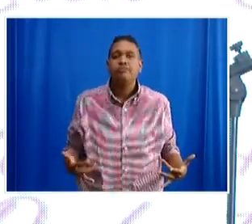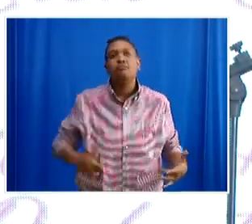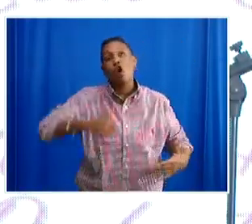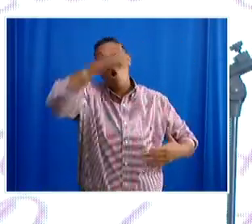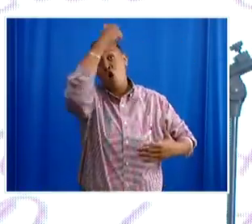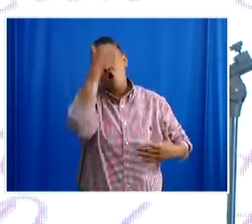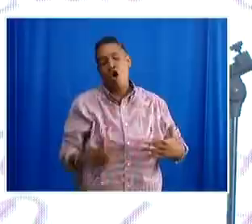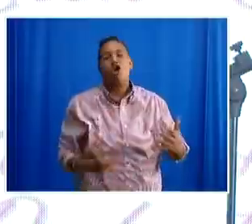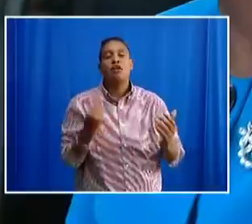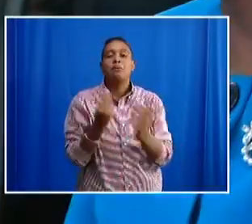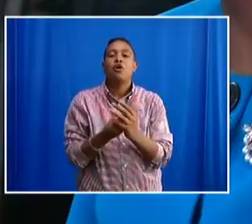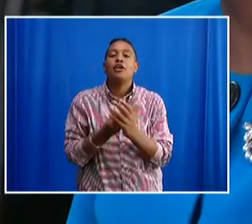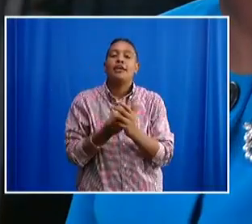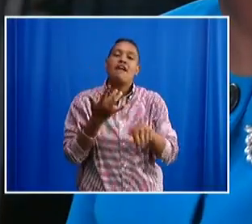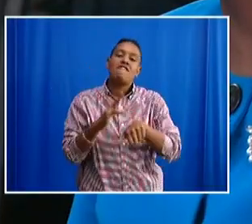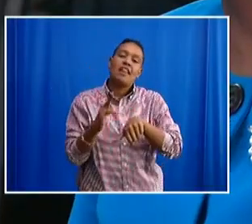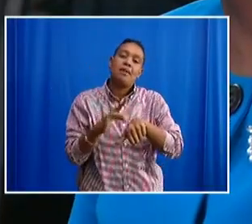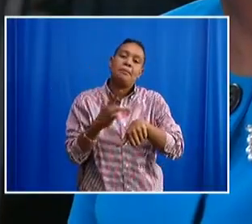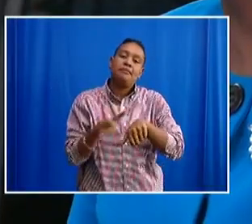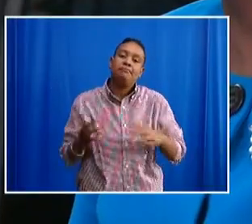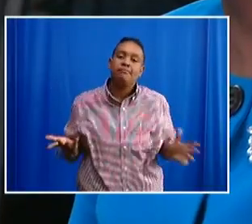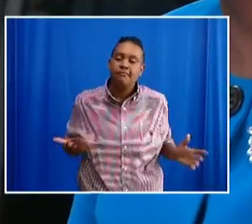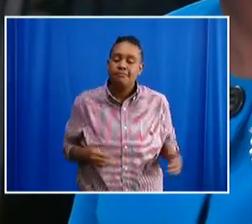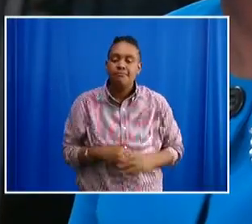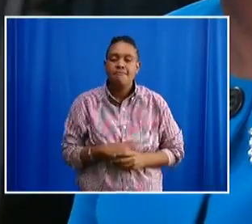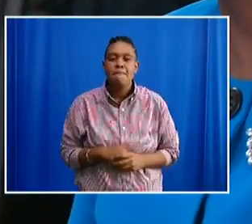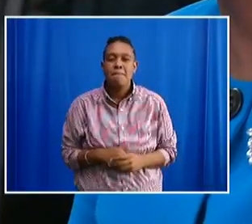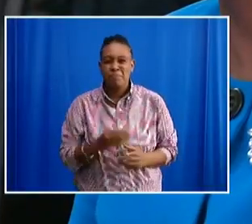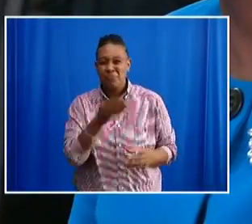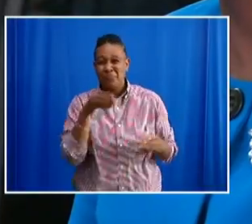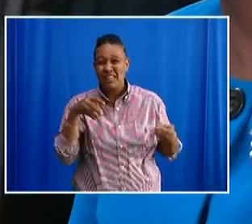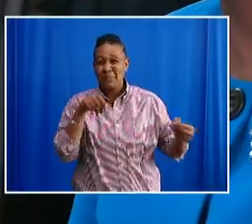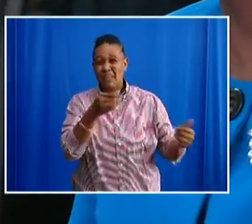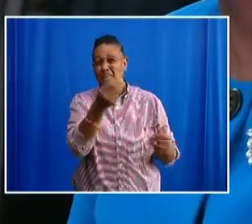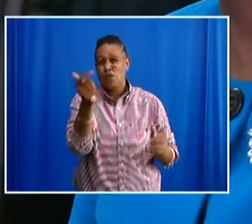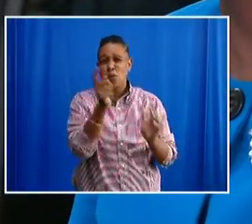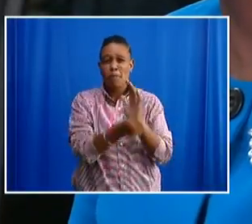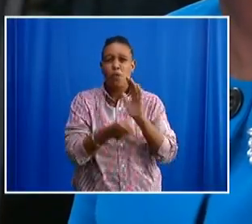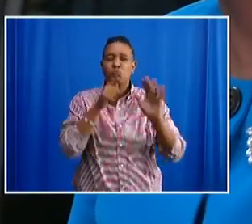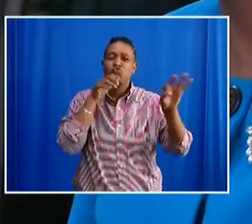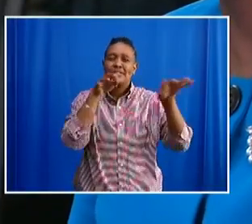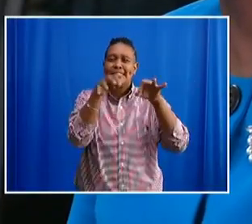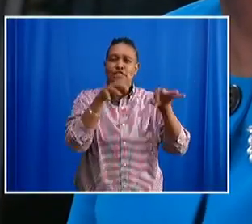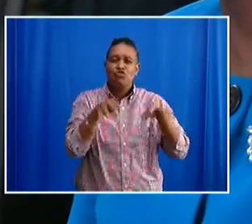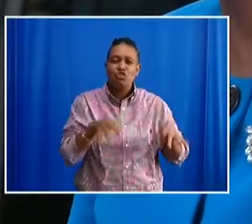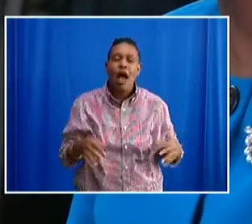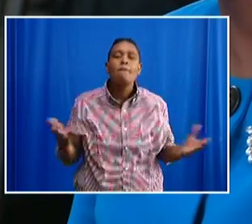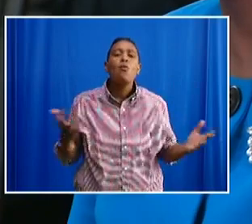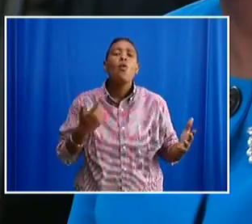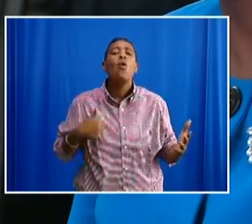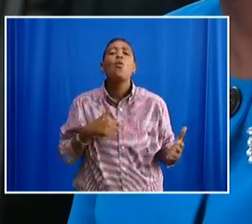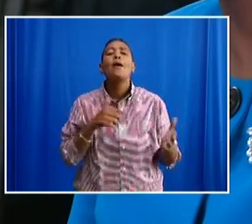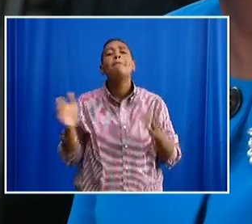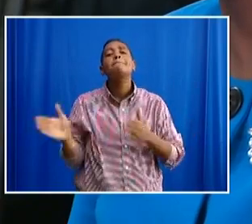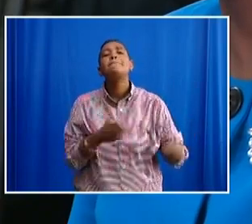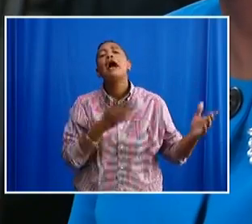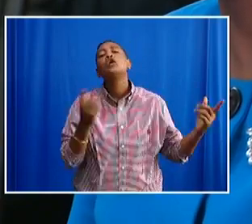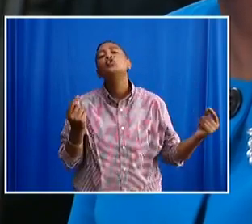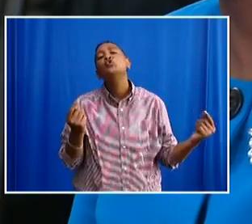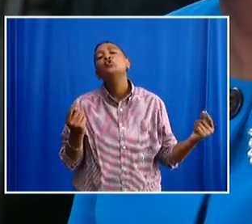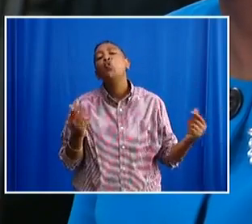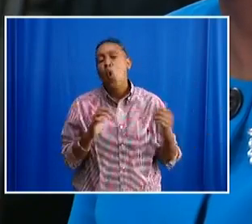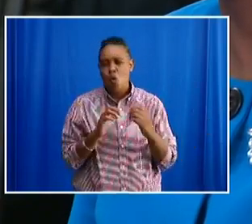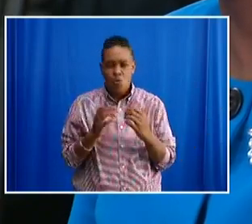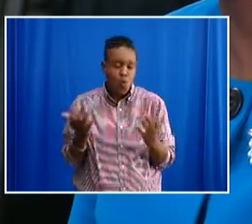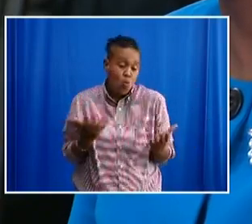available. And I just want to spend a few moments of describing what we plan to do in this, and